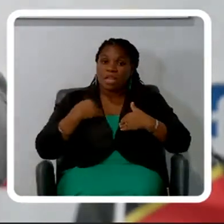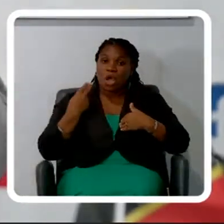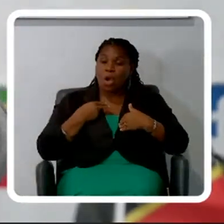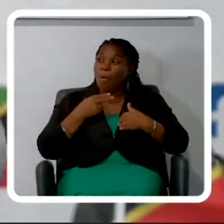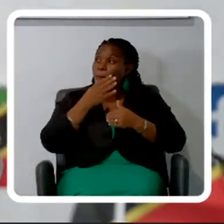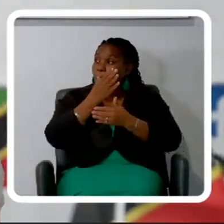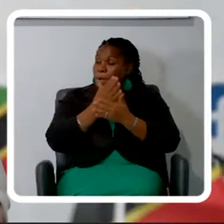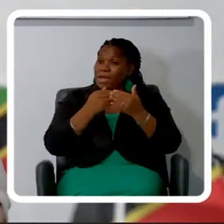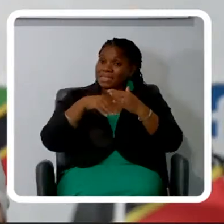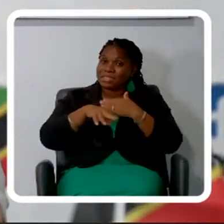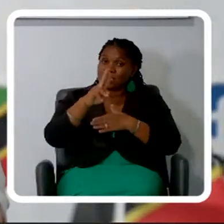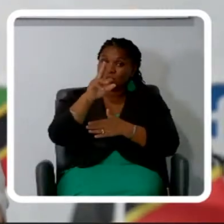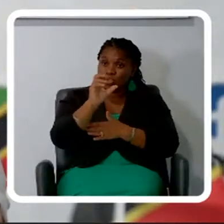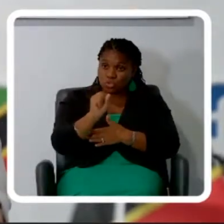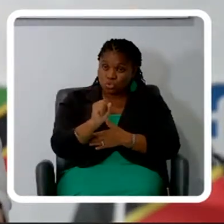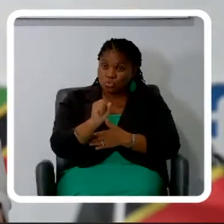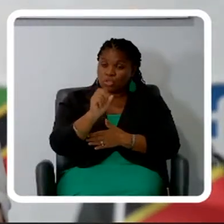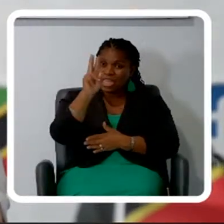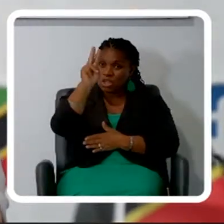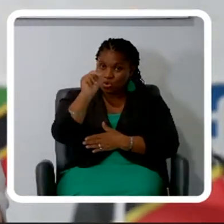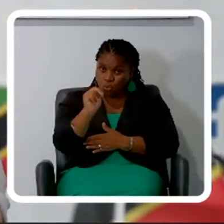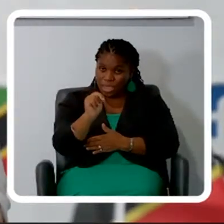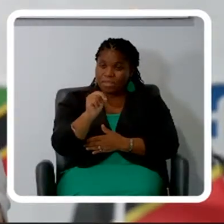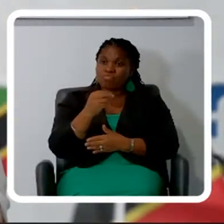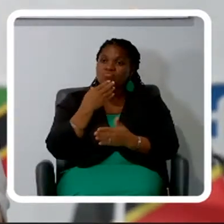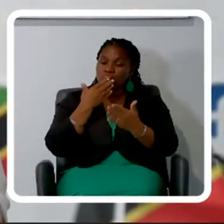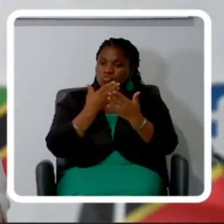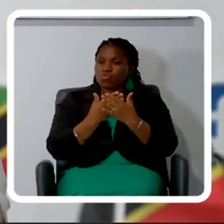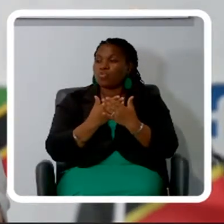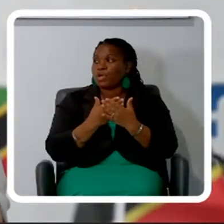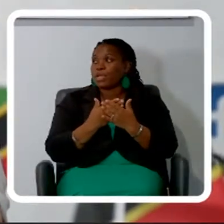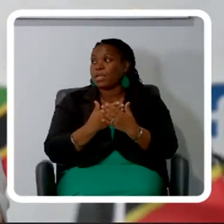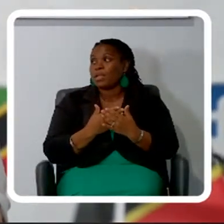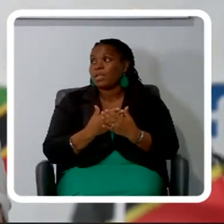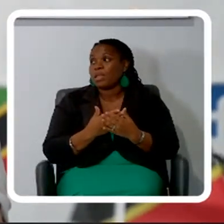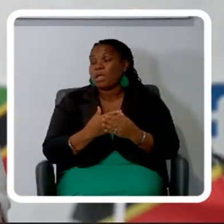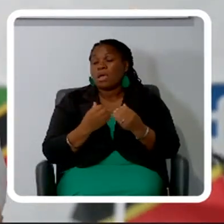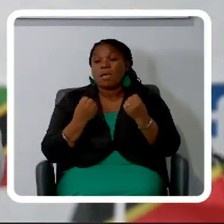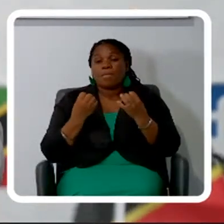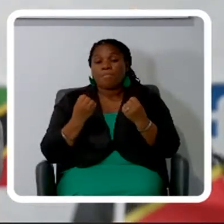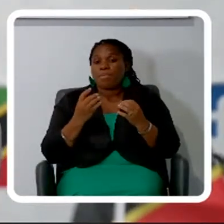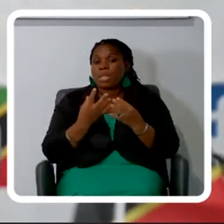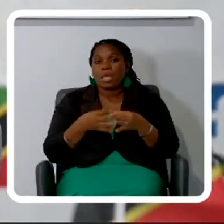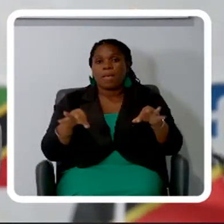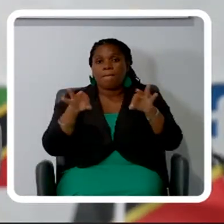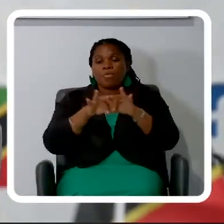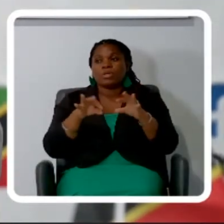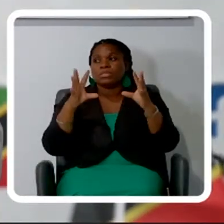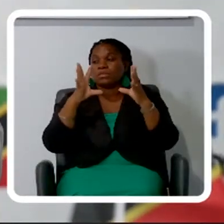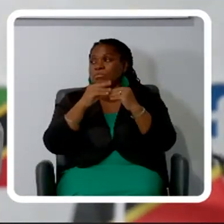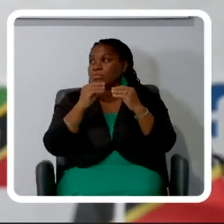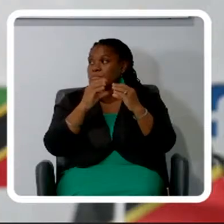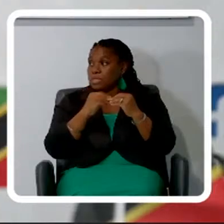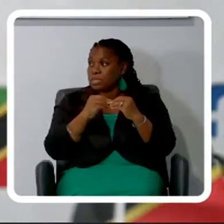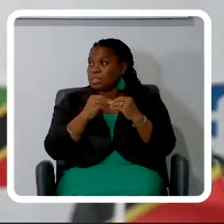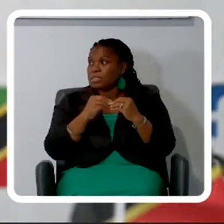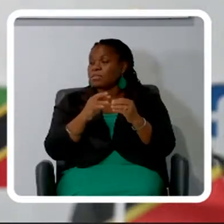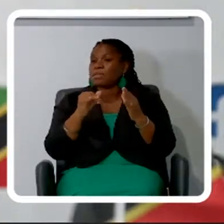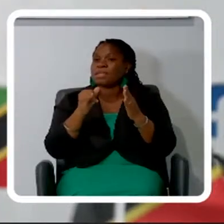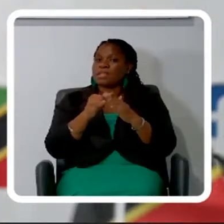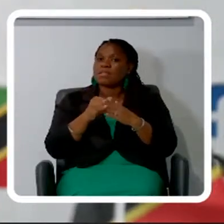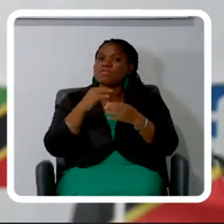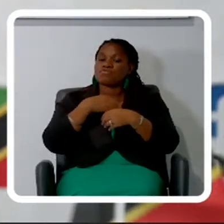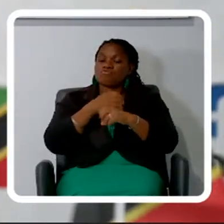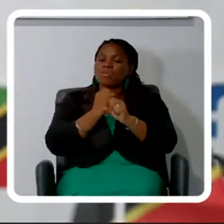participation at the UN General Assembly was very positive. We had multiple high-level meetings and sideline meetings, which would